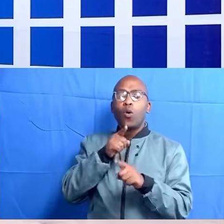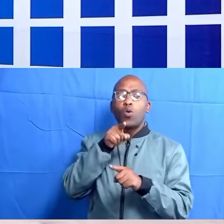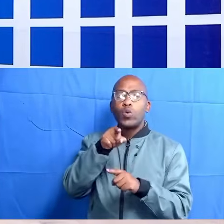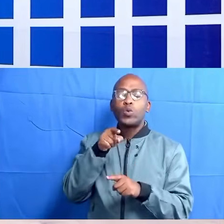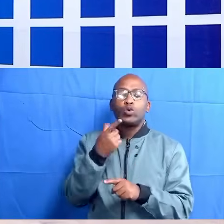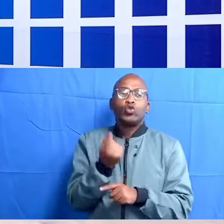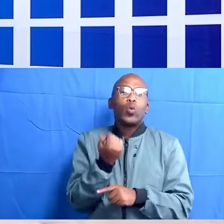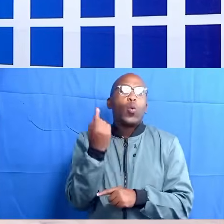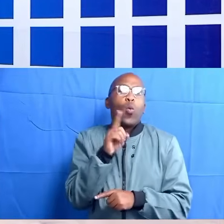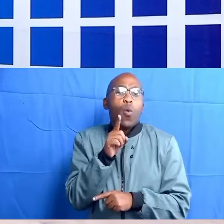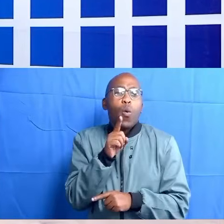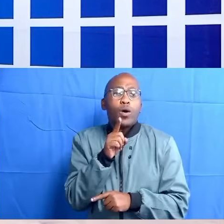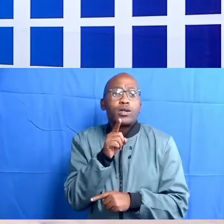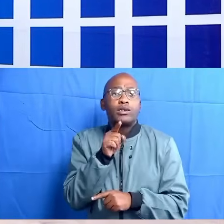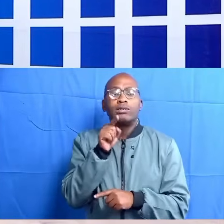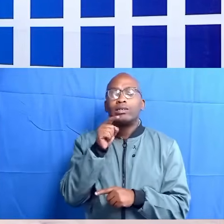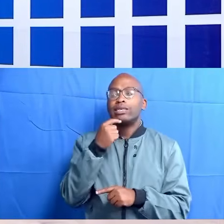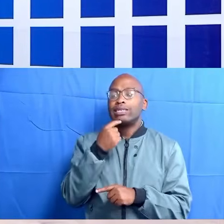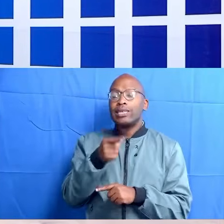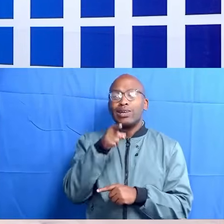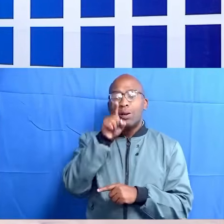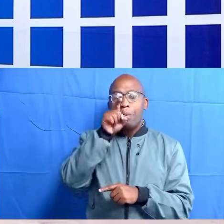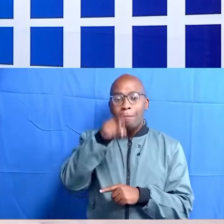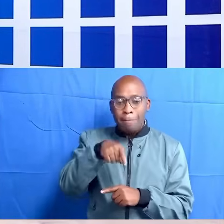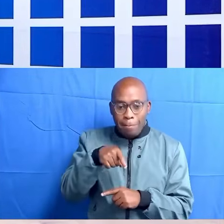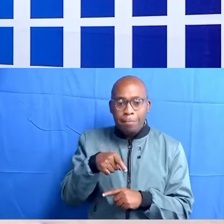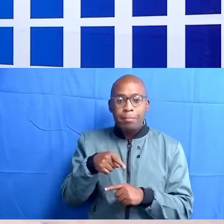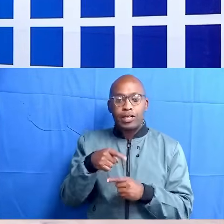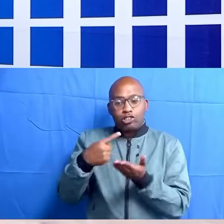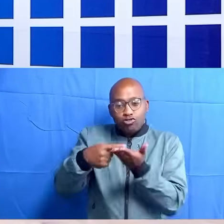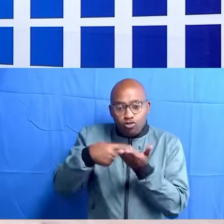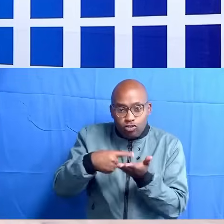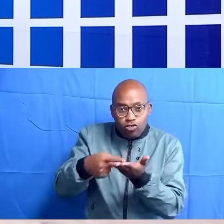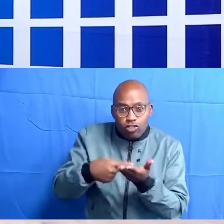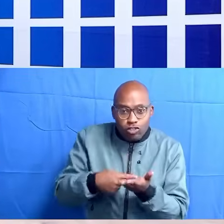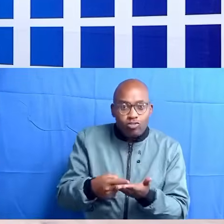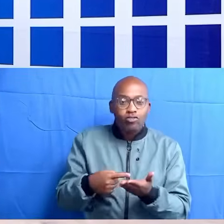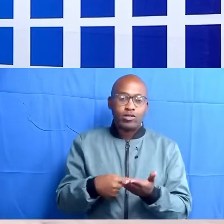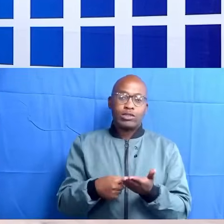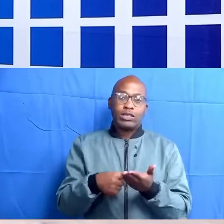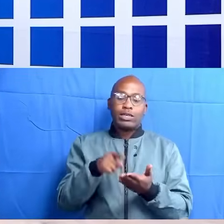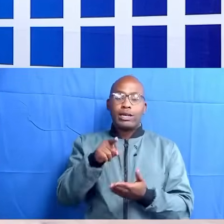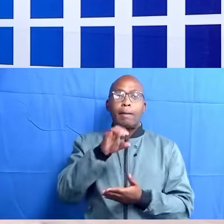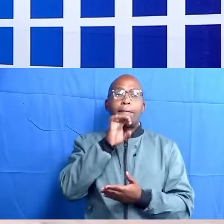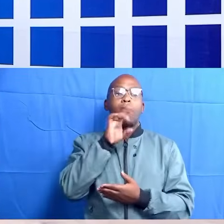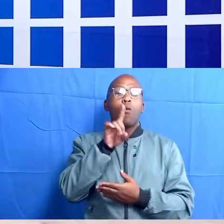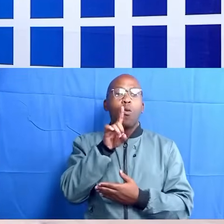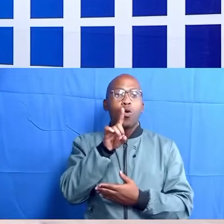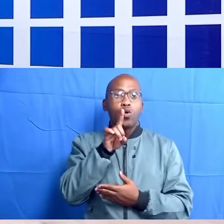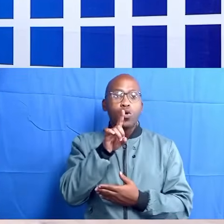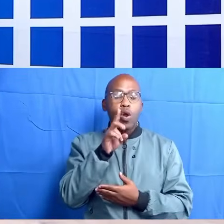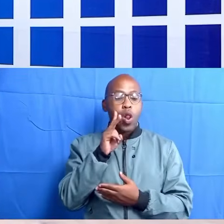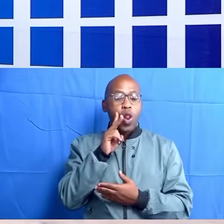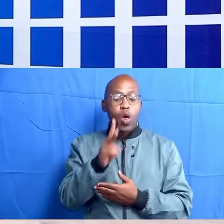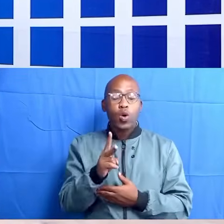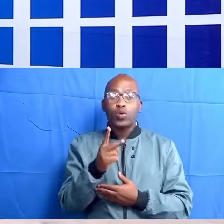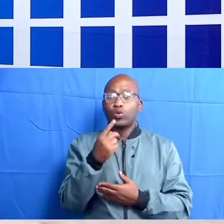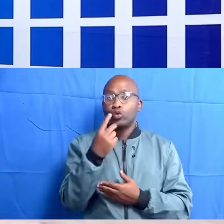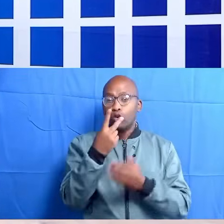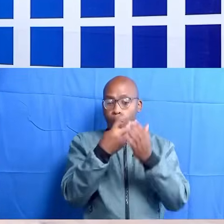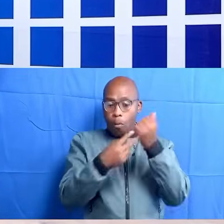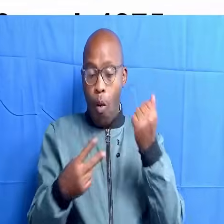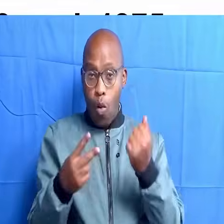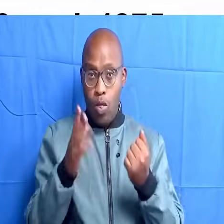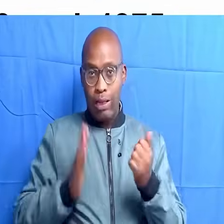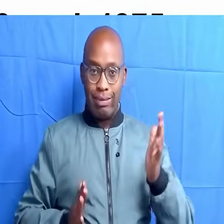remember, when it is critically discussed, it simply means that you must be looking at both sides of the